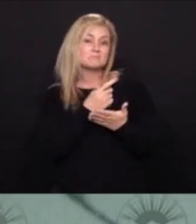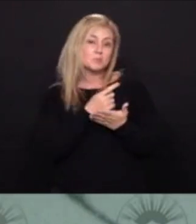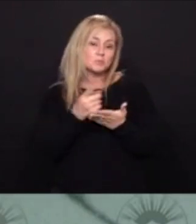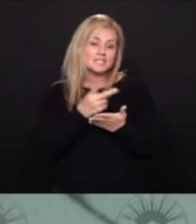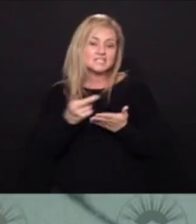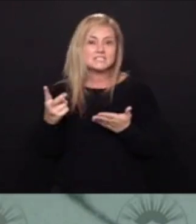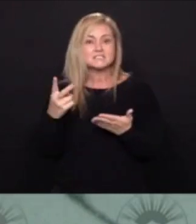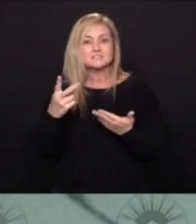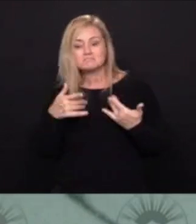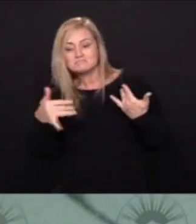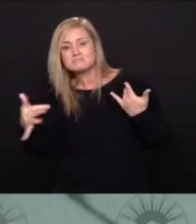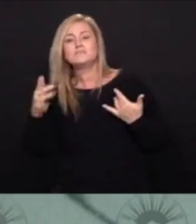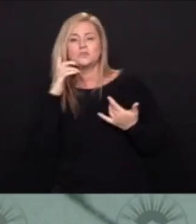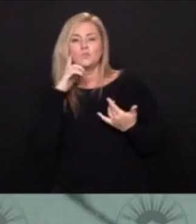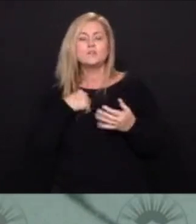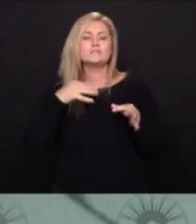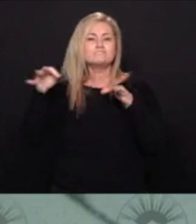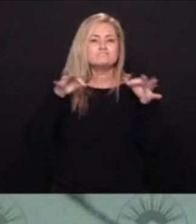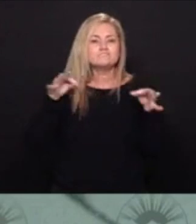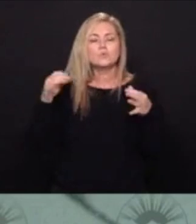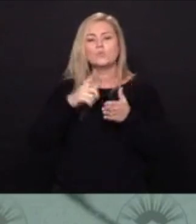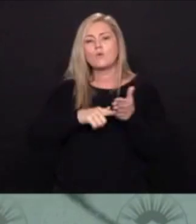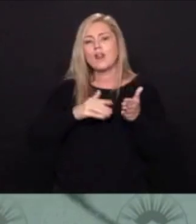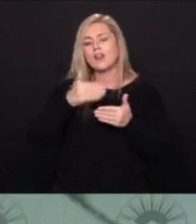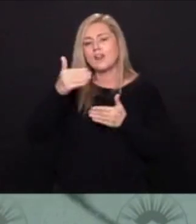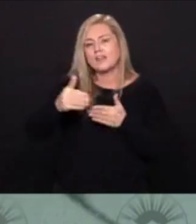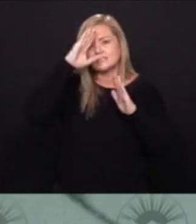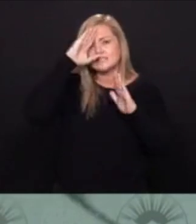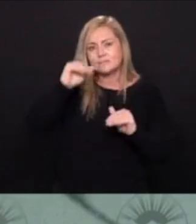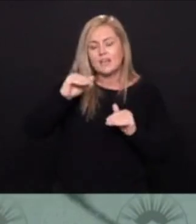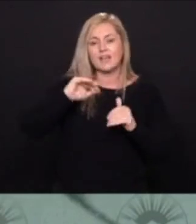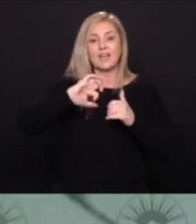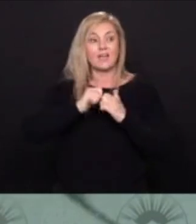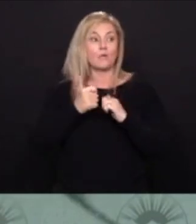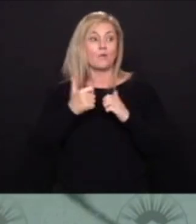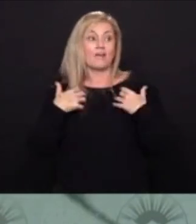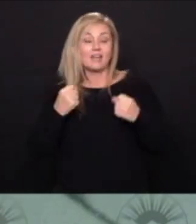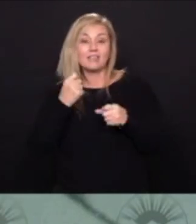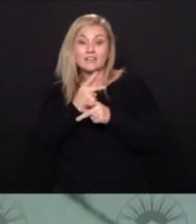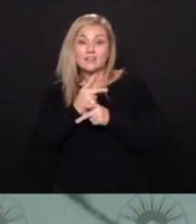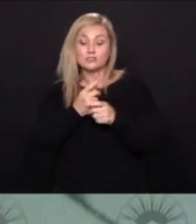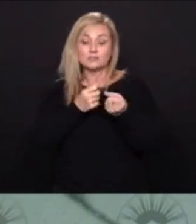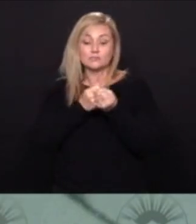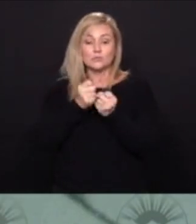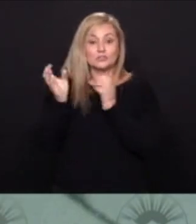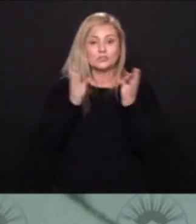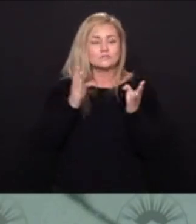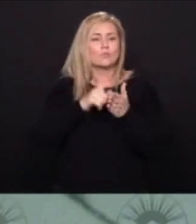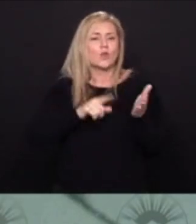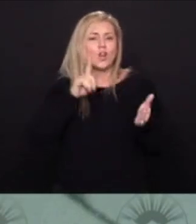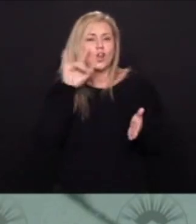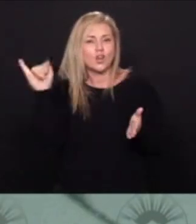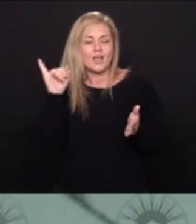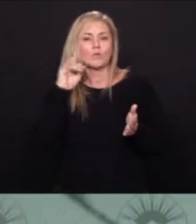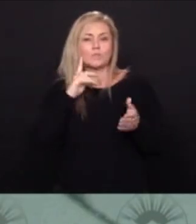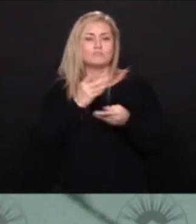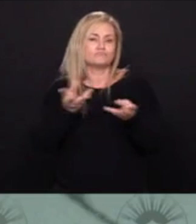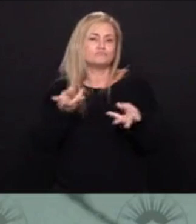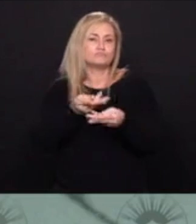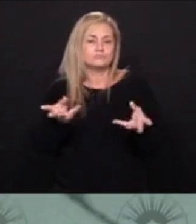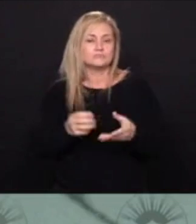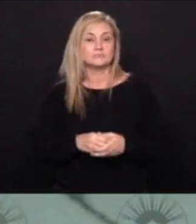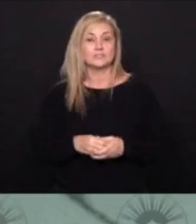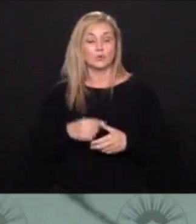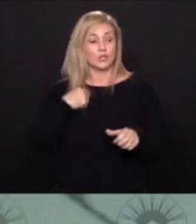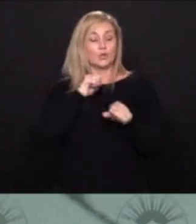providing updates on next steps and details how wraparound healthcare and support services will work. We are working with our